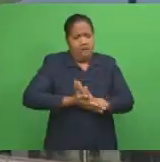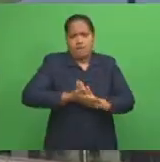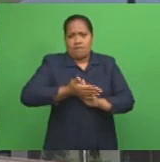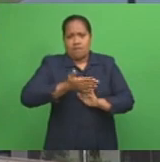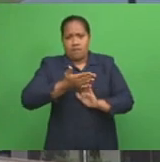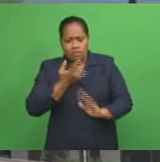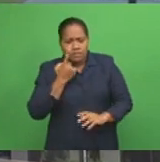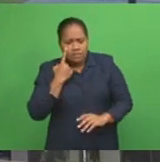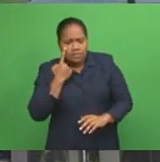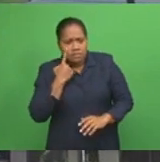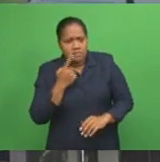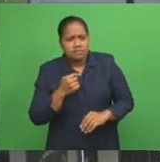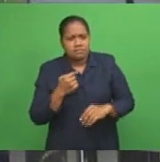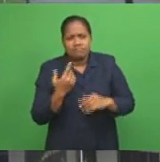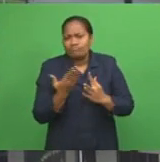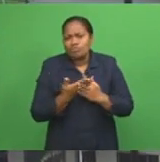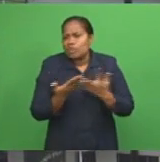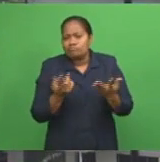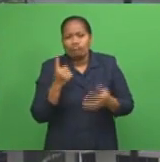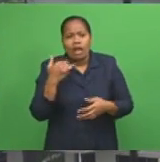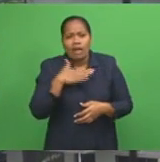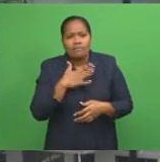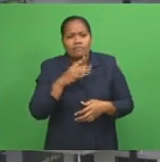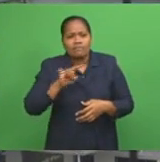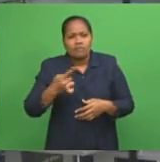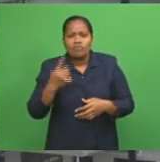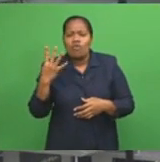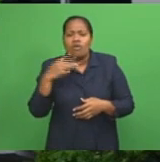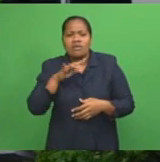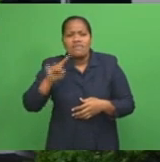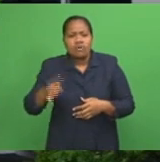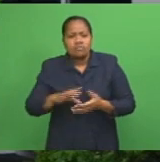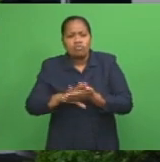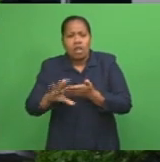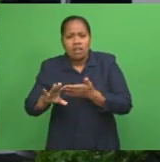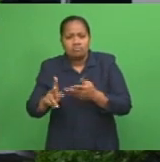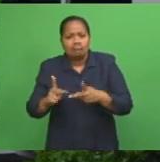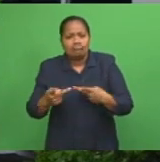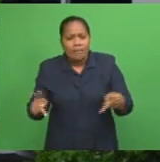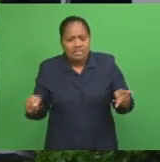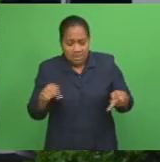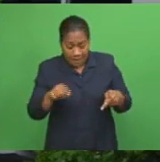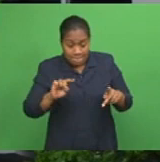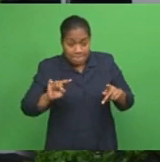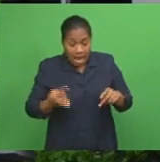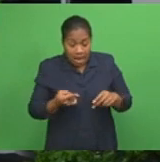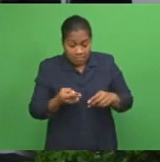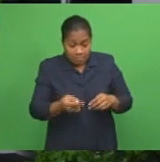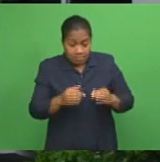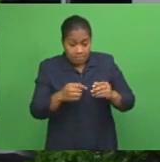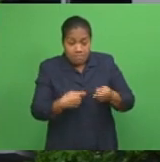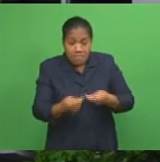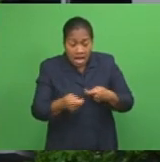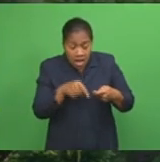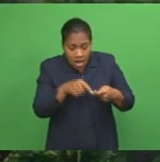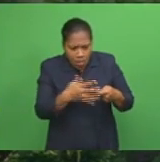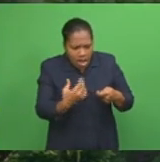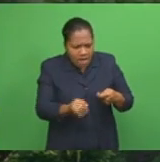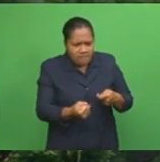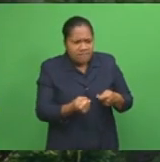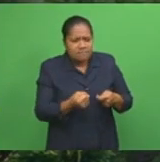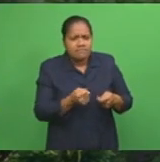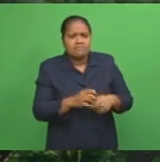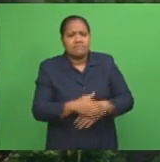between $100,000 to $400,000 properties. But on the rental market, we have excessive inventory